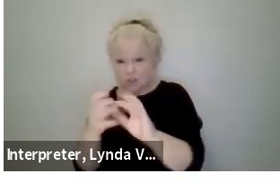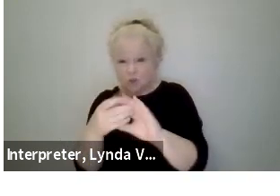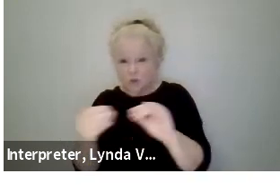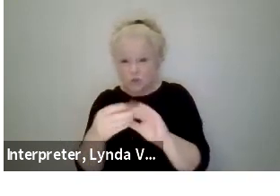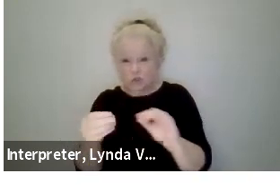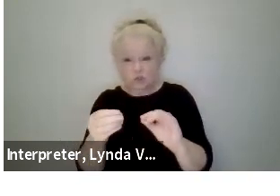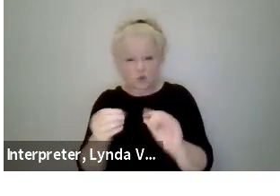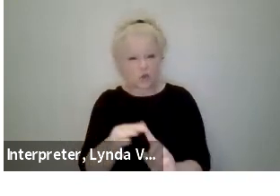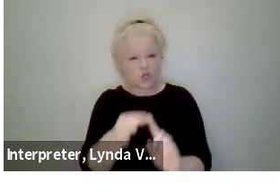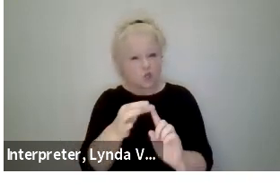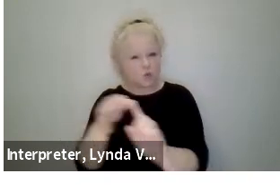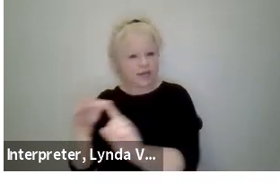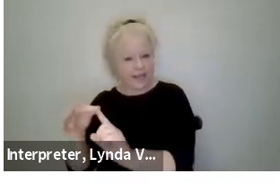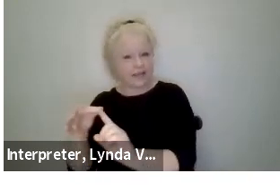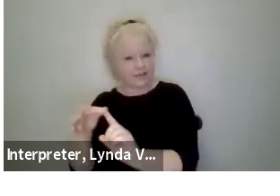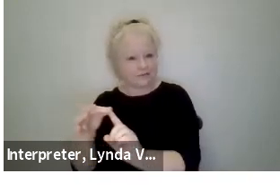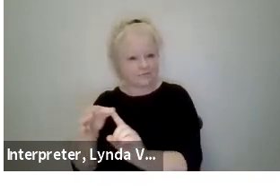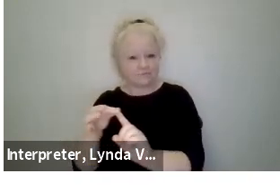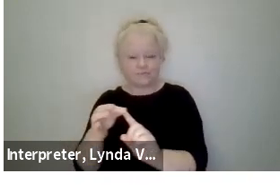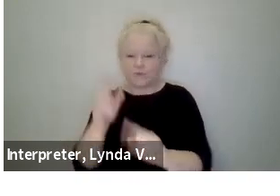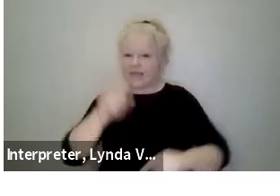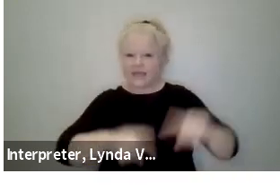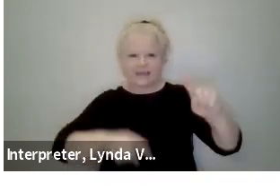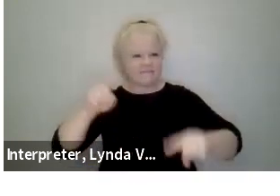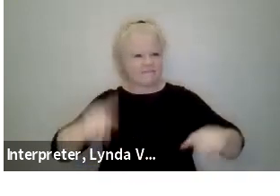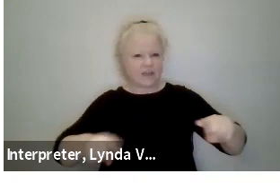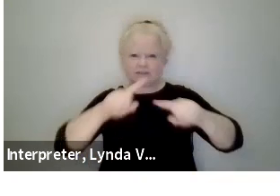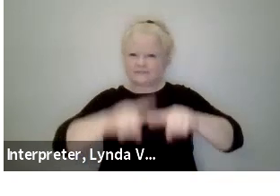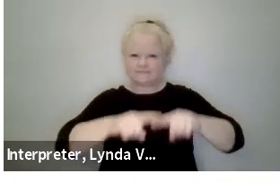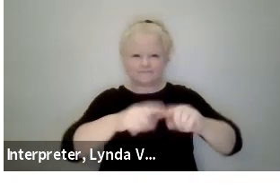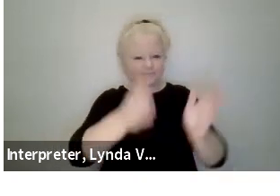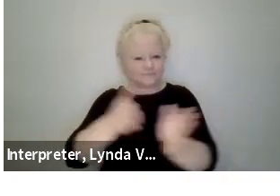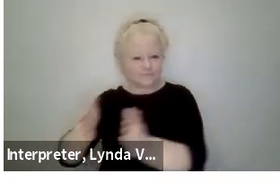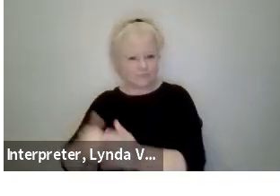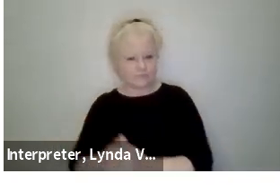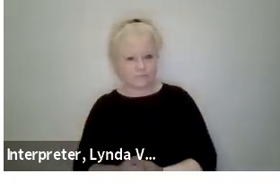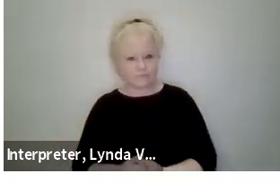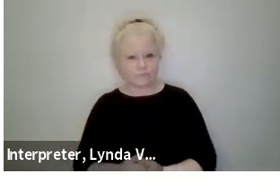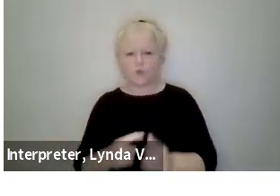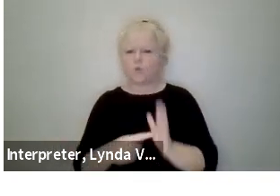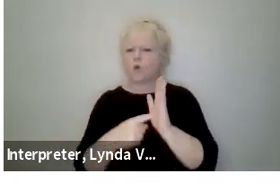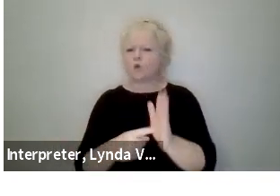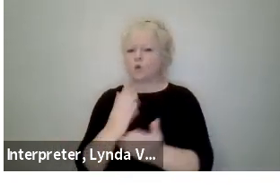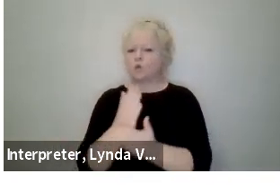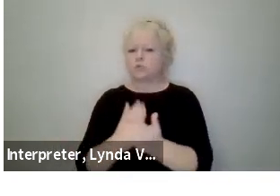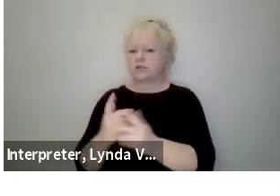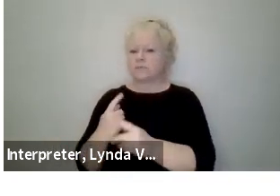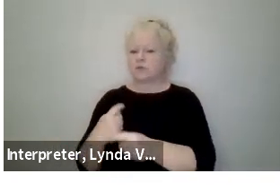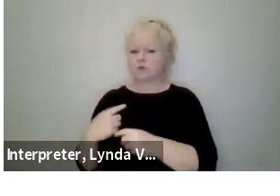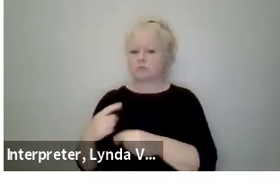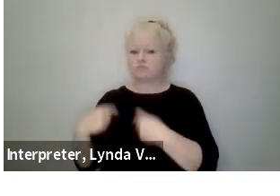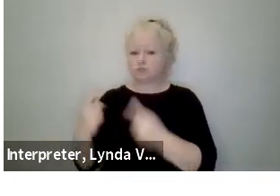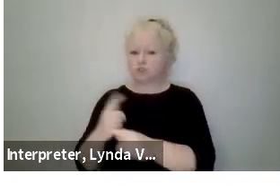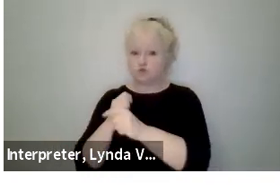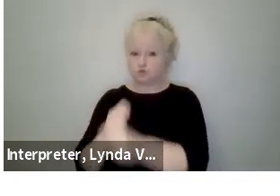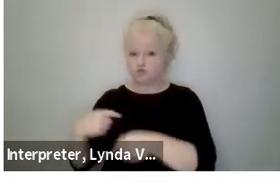are working vary from person to person. I do want to share with you some of the trends and the data side of things that we see when we're looking